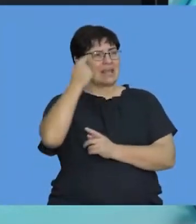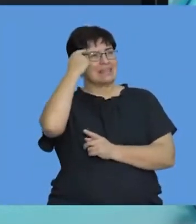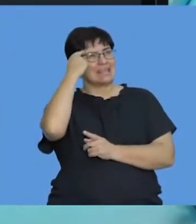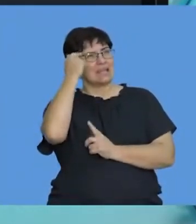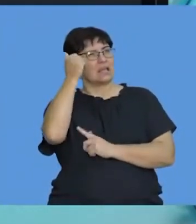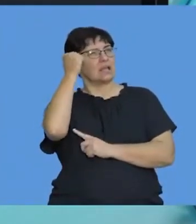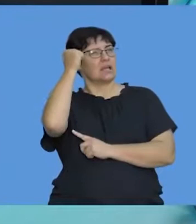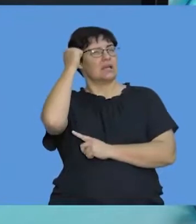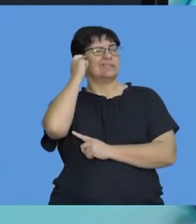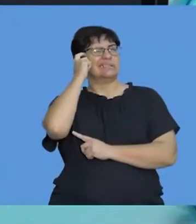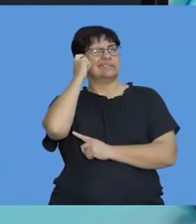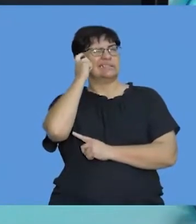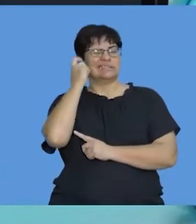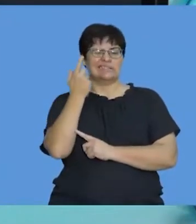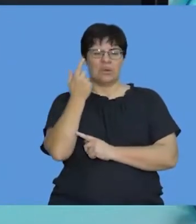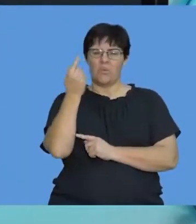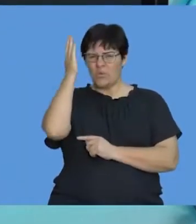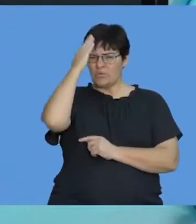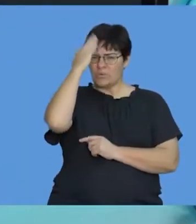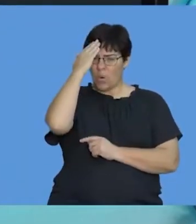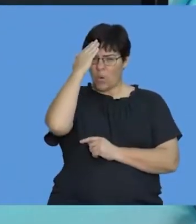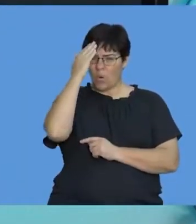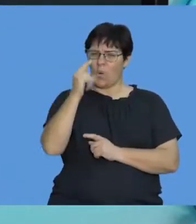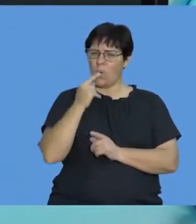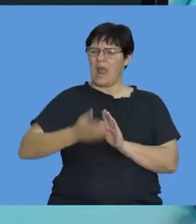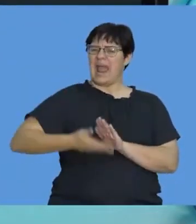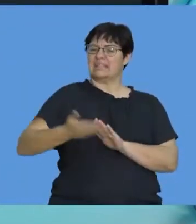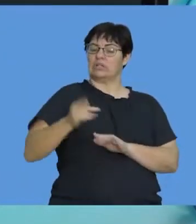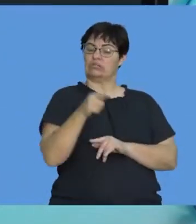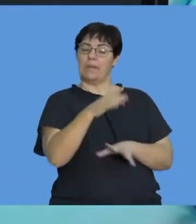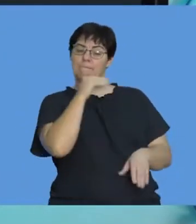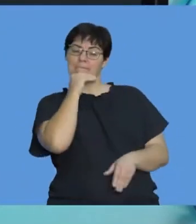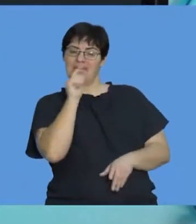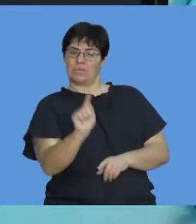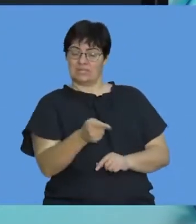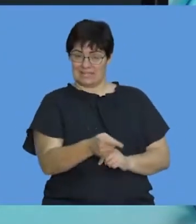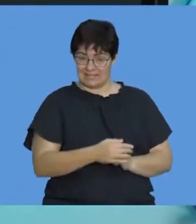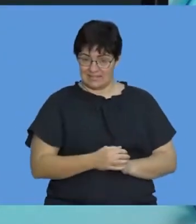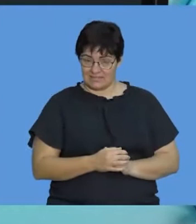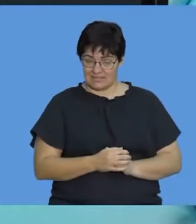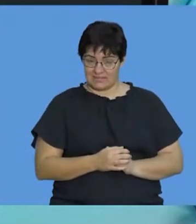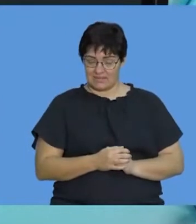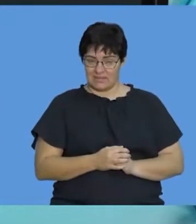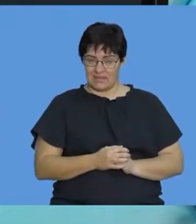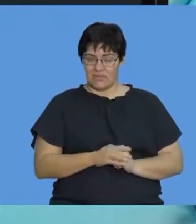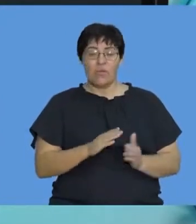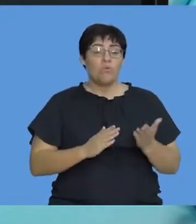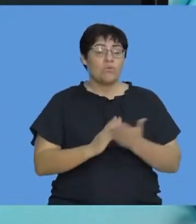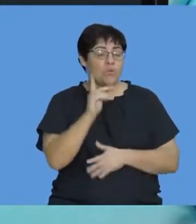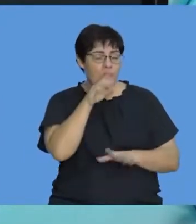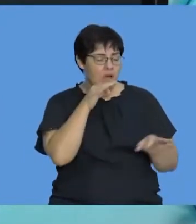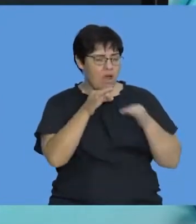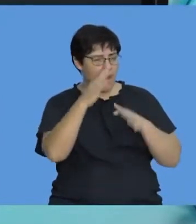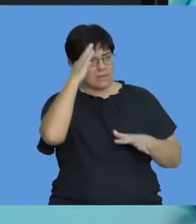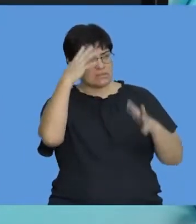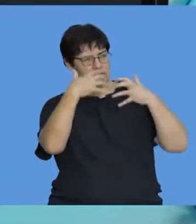bit to what we know about the definition of acceleration. So as we're going through this, I want you to be thinking